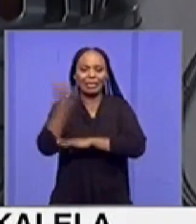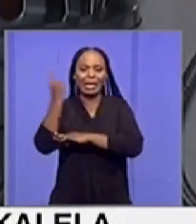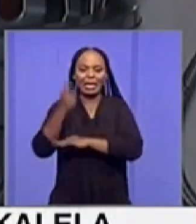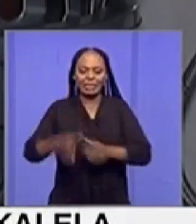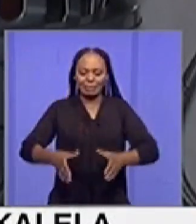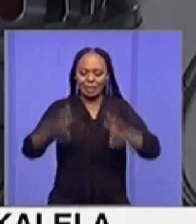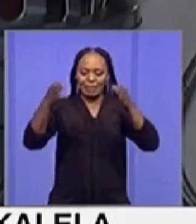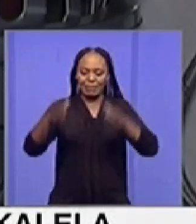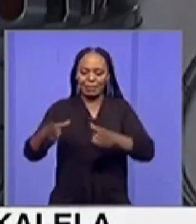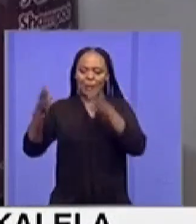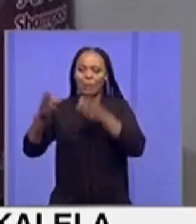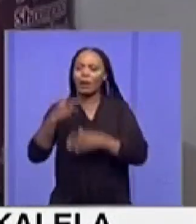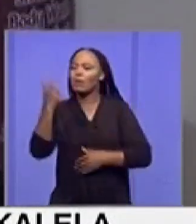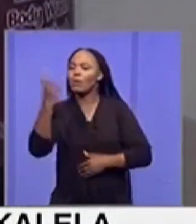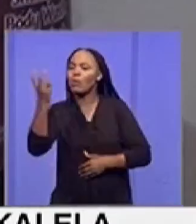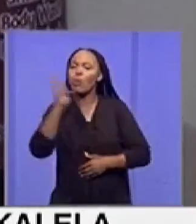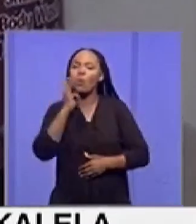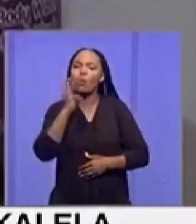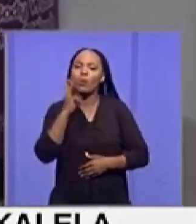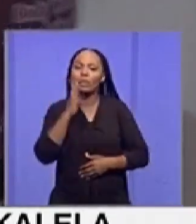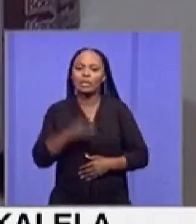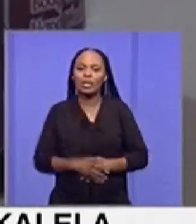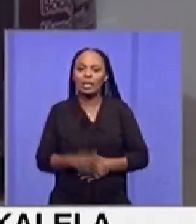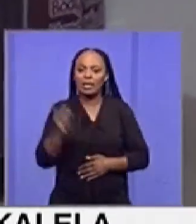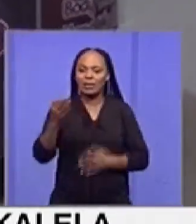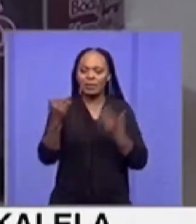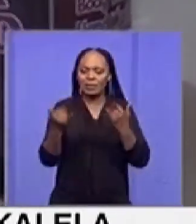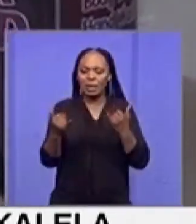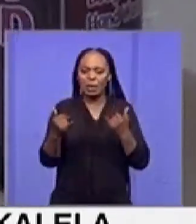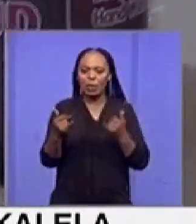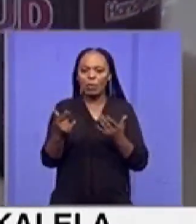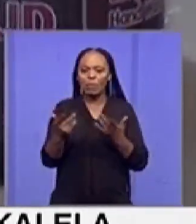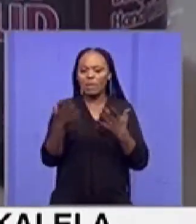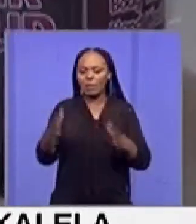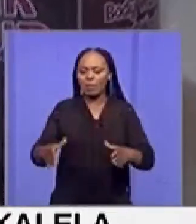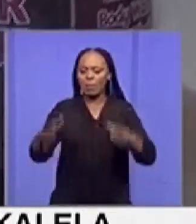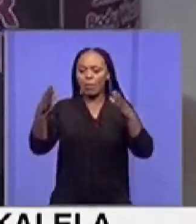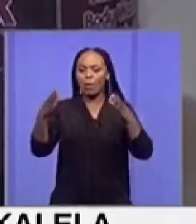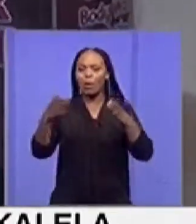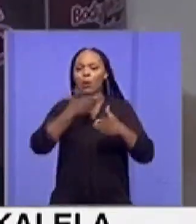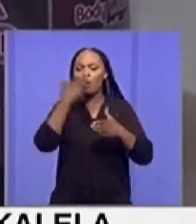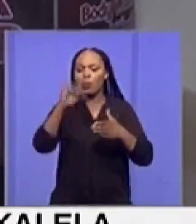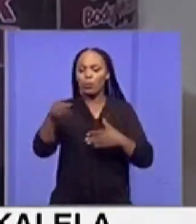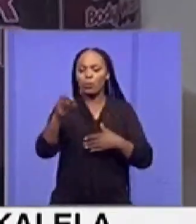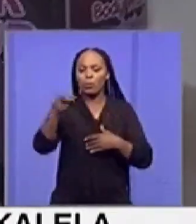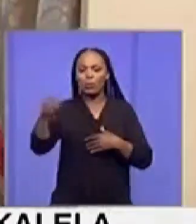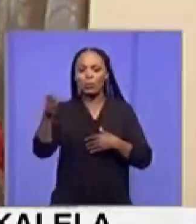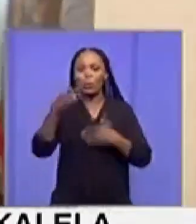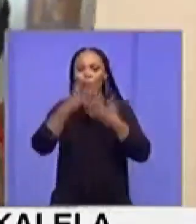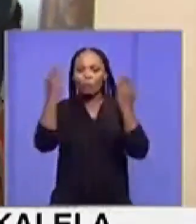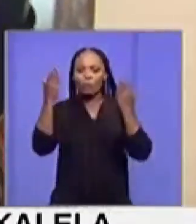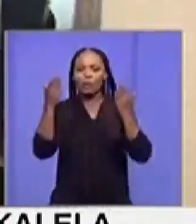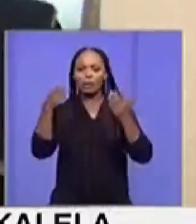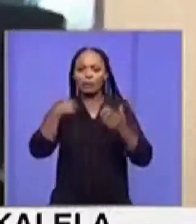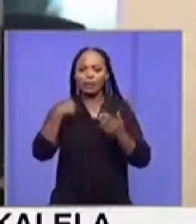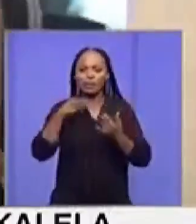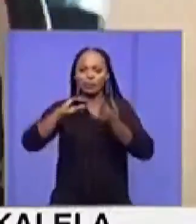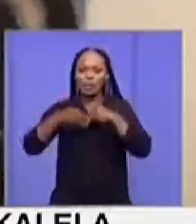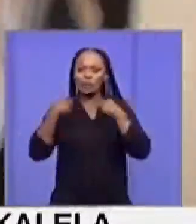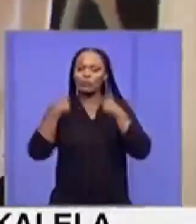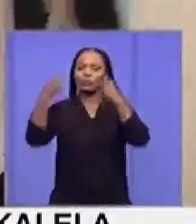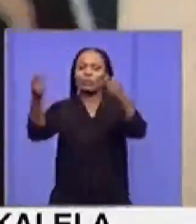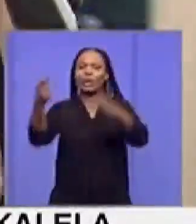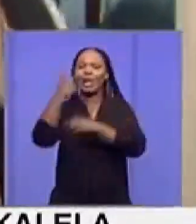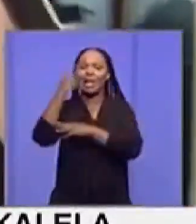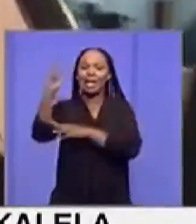Every day I've got to go look for water. If there isn't anybody with balls in Robertson that opens their balls, I've got to either drive to